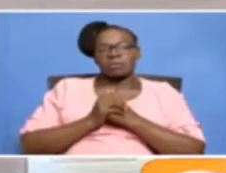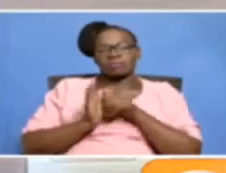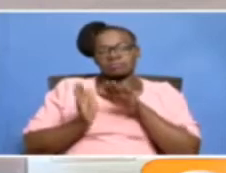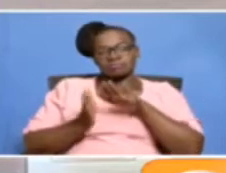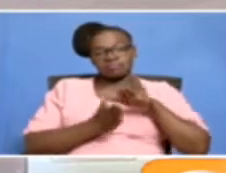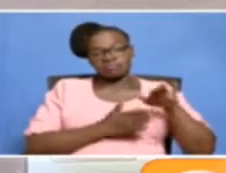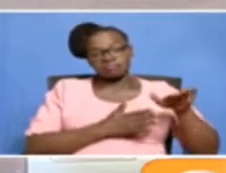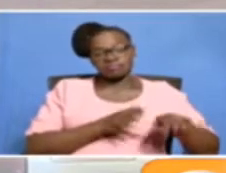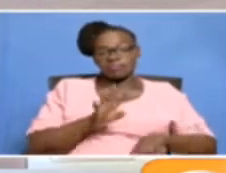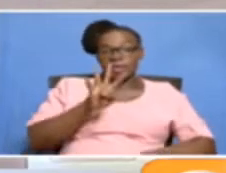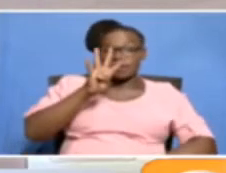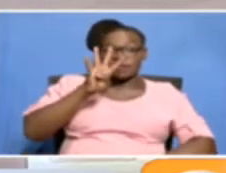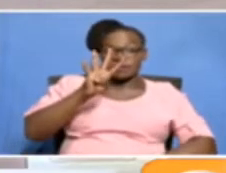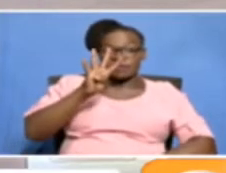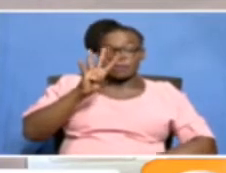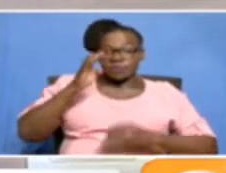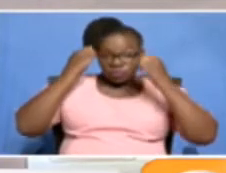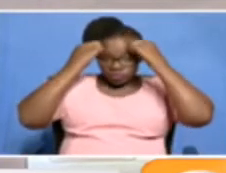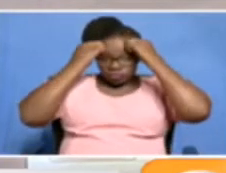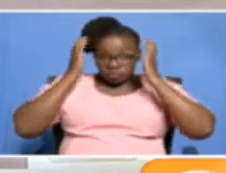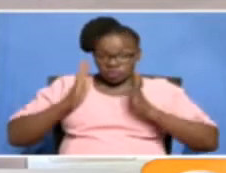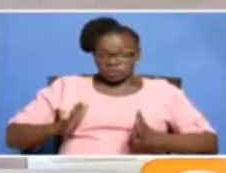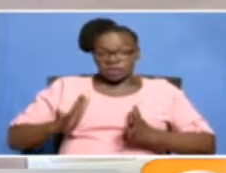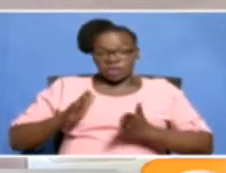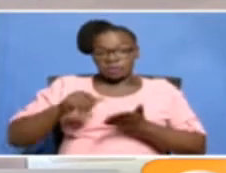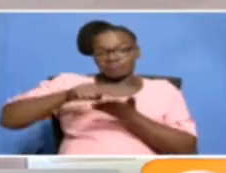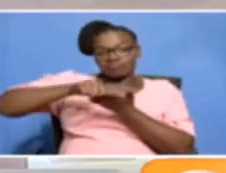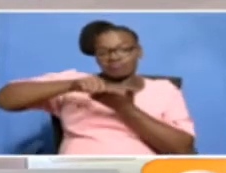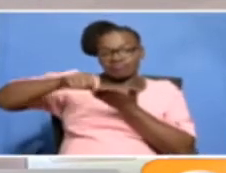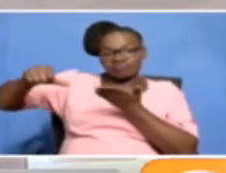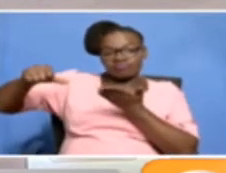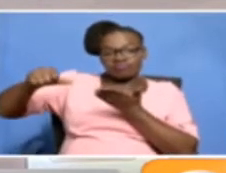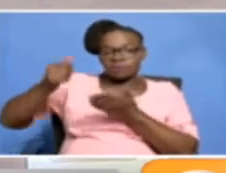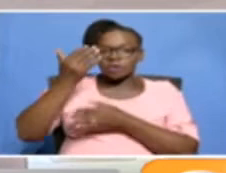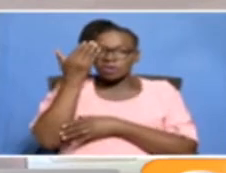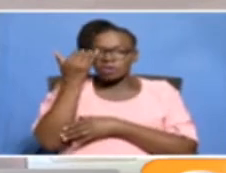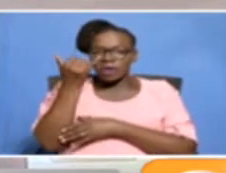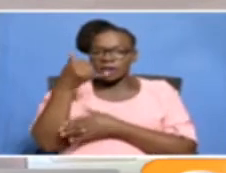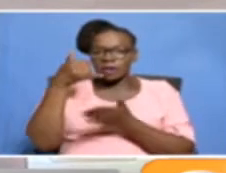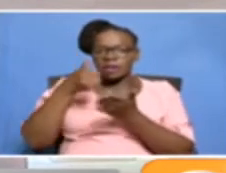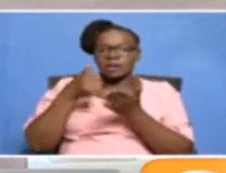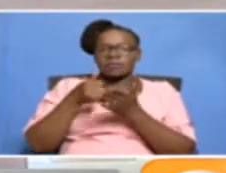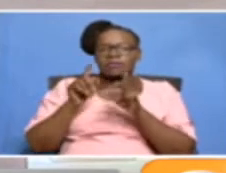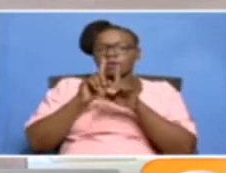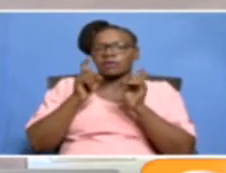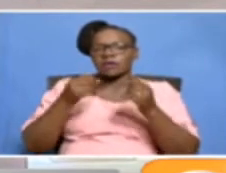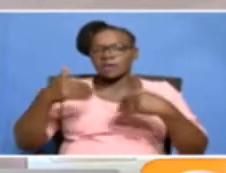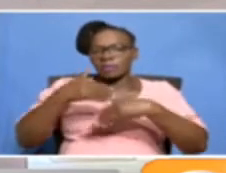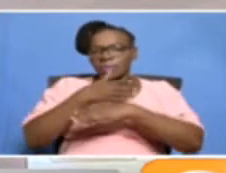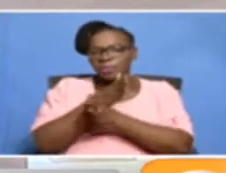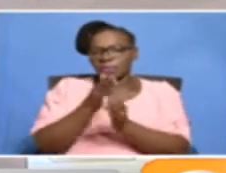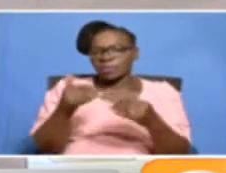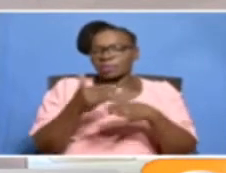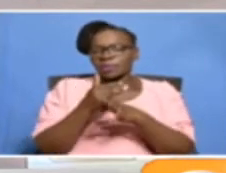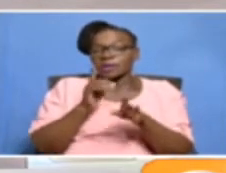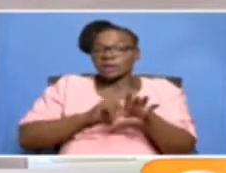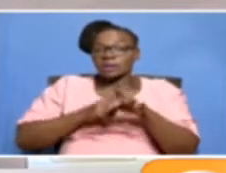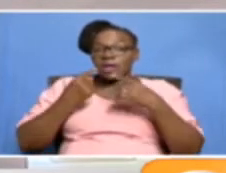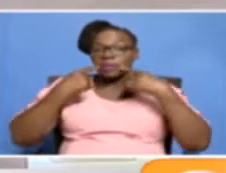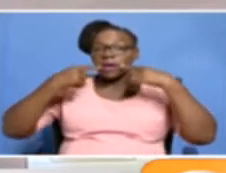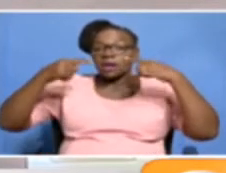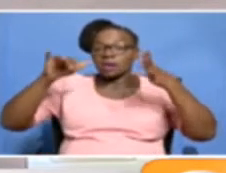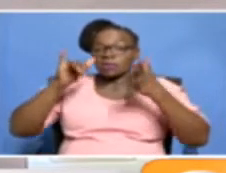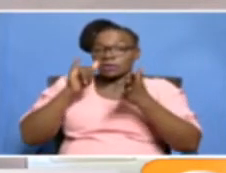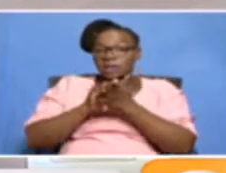Four KCSE exam candidates have been deregistered for involvement in exam malpractices. While making the announcement,